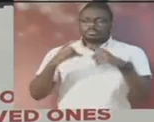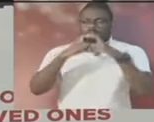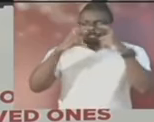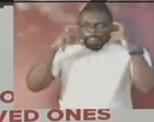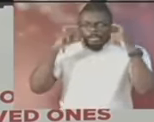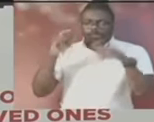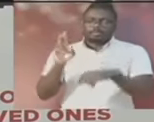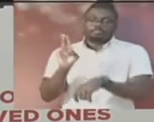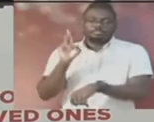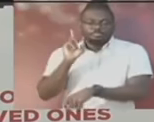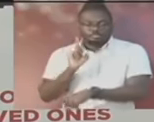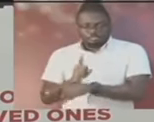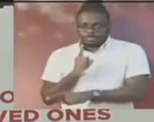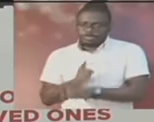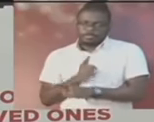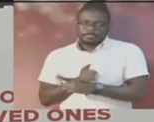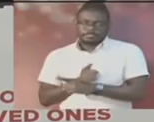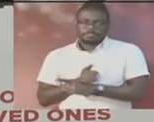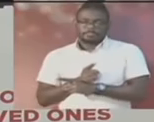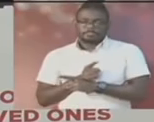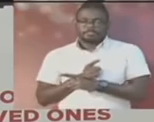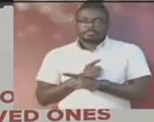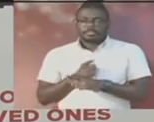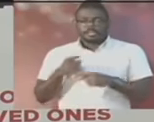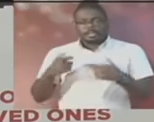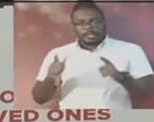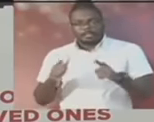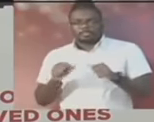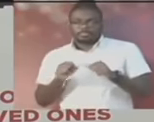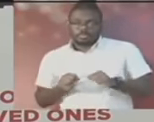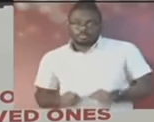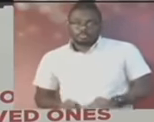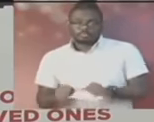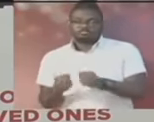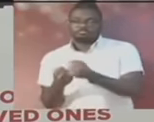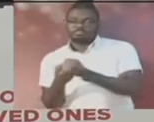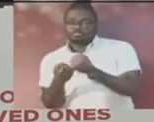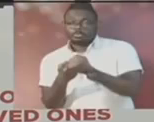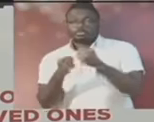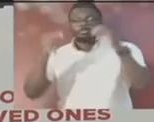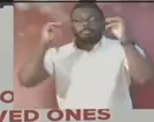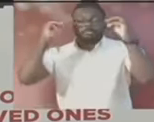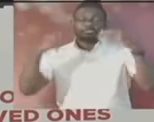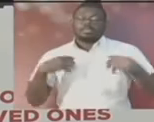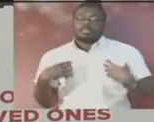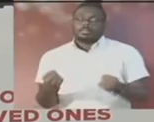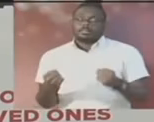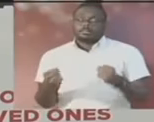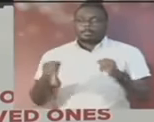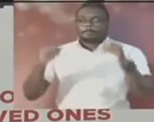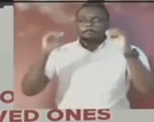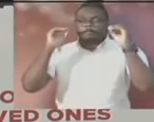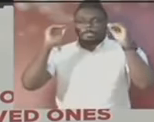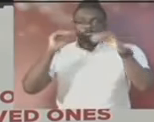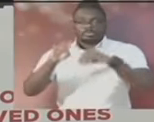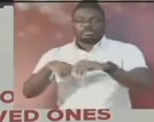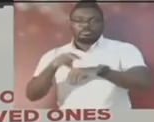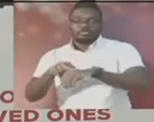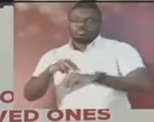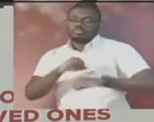to rally around our Ministry of Health, the Ministry of National Security, the Ministry of Social